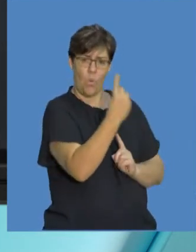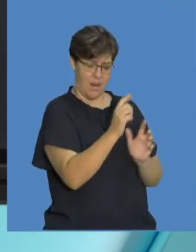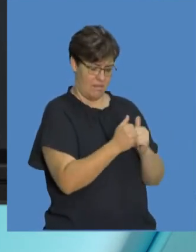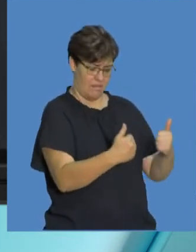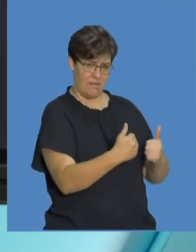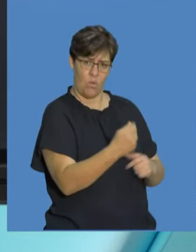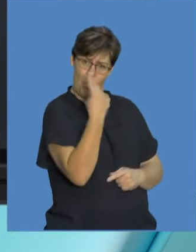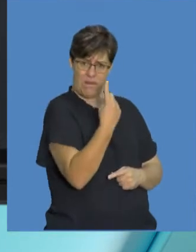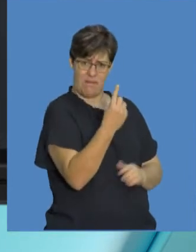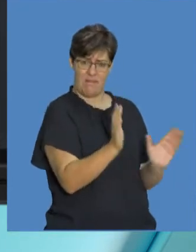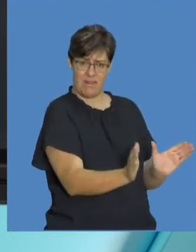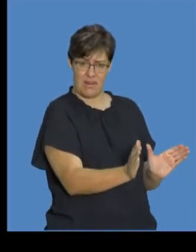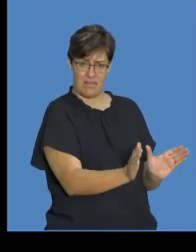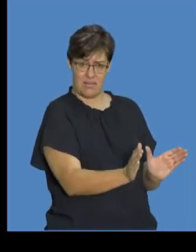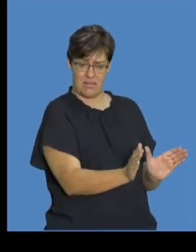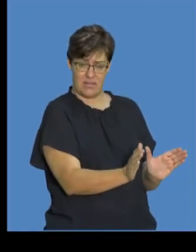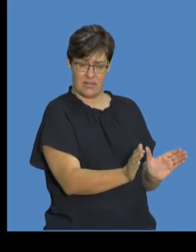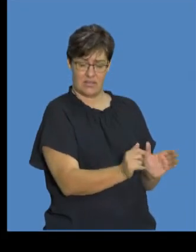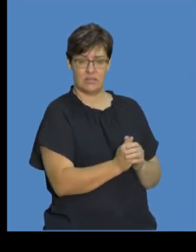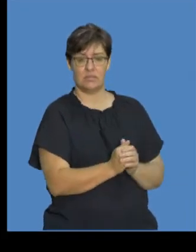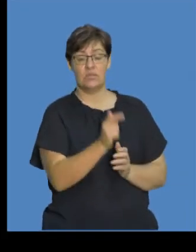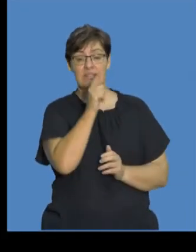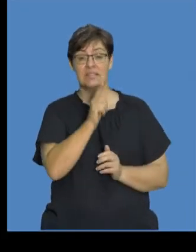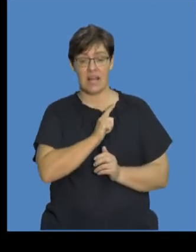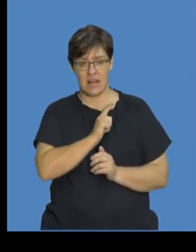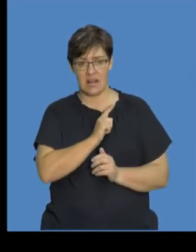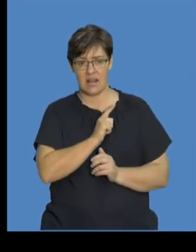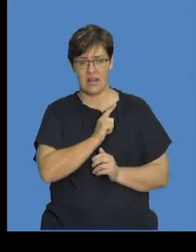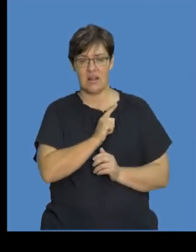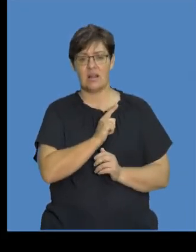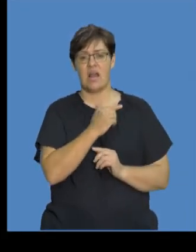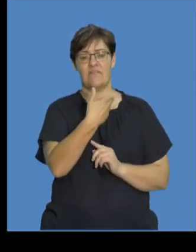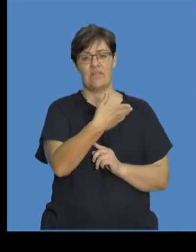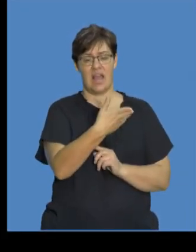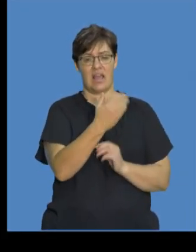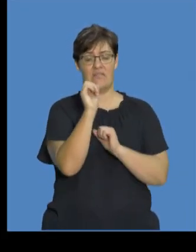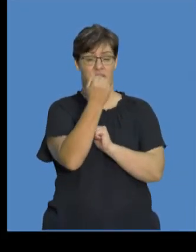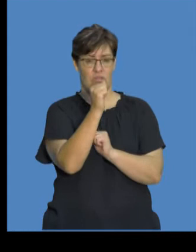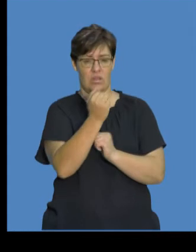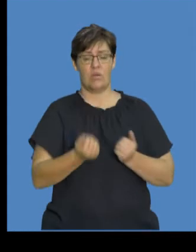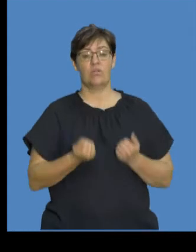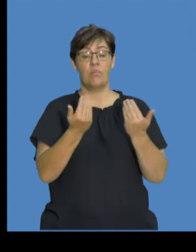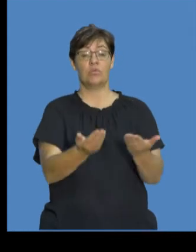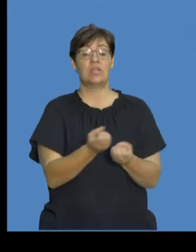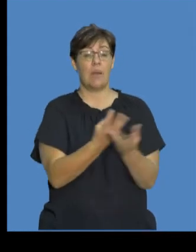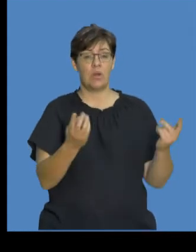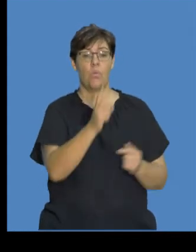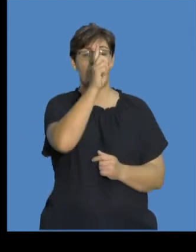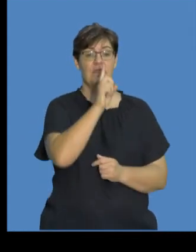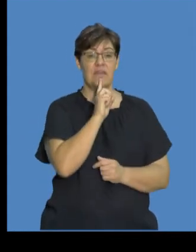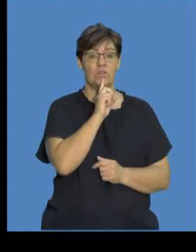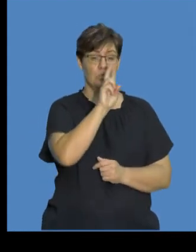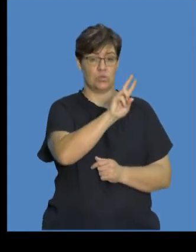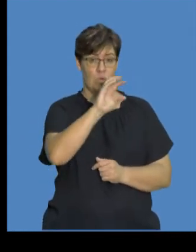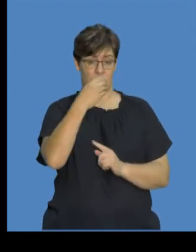unit of production. You are told you're working with the flag factory and we produced